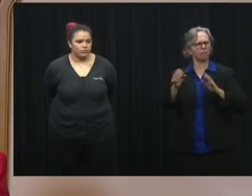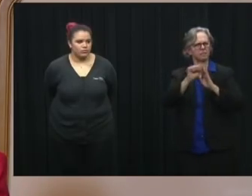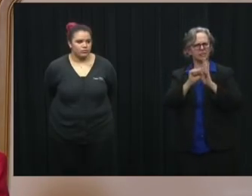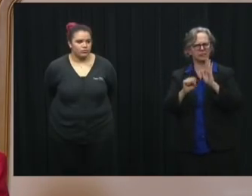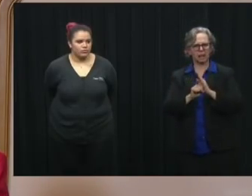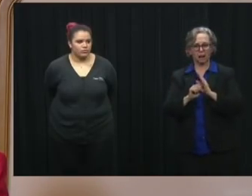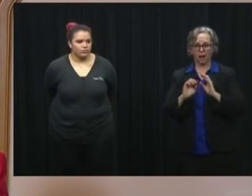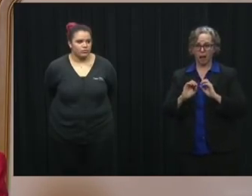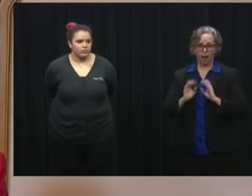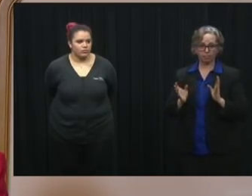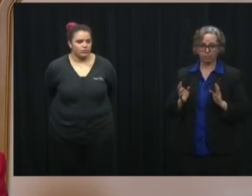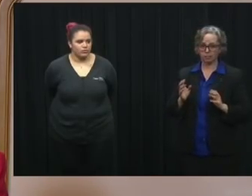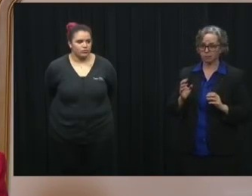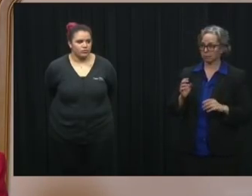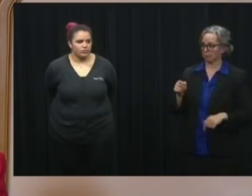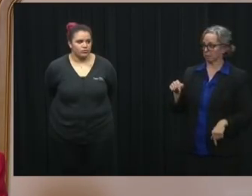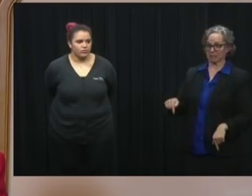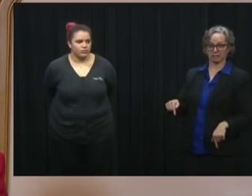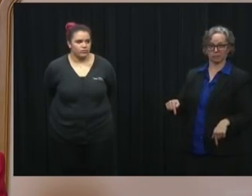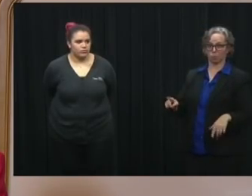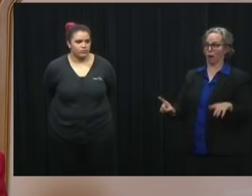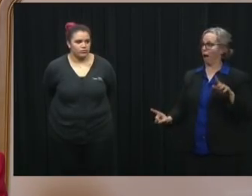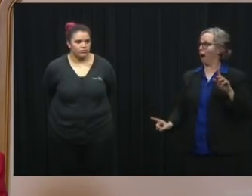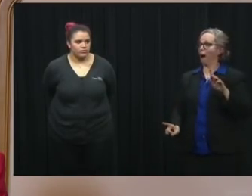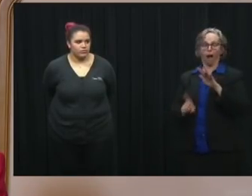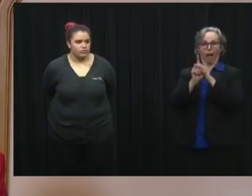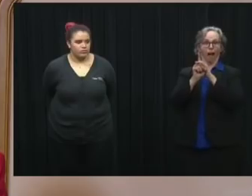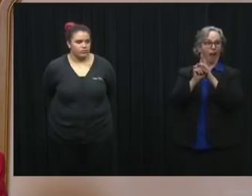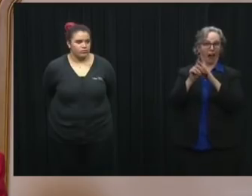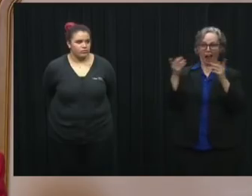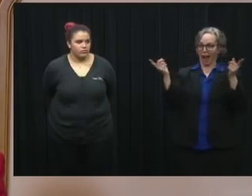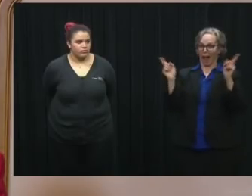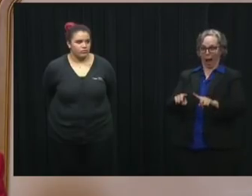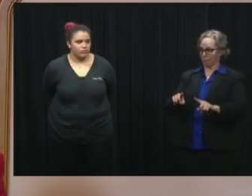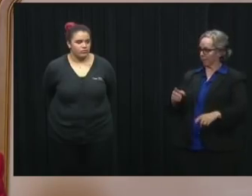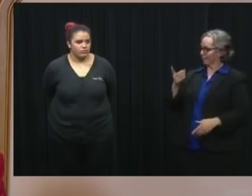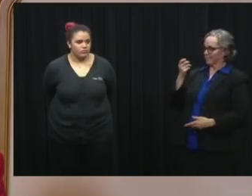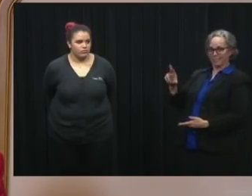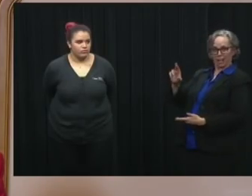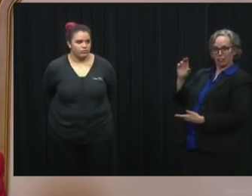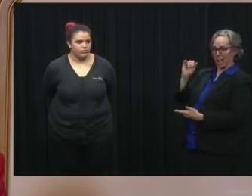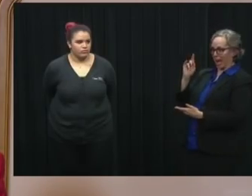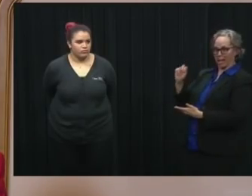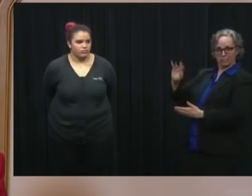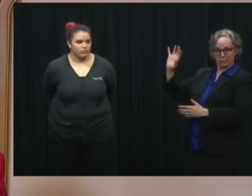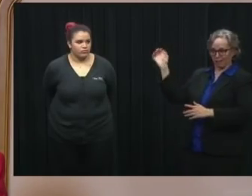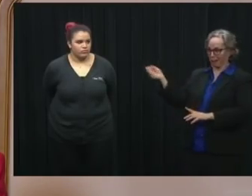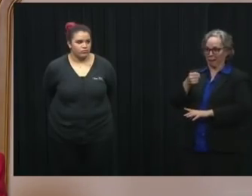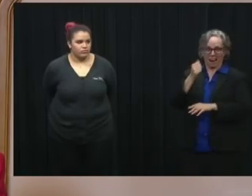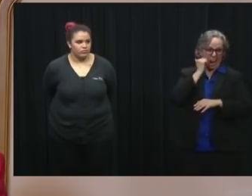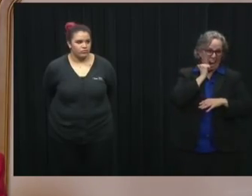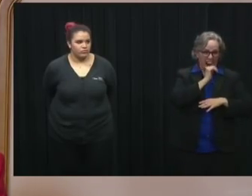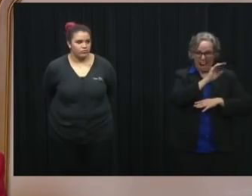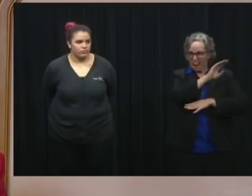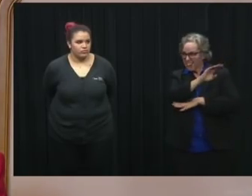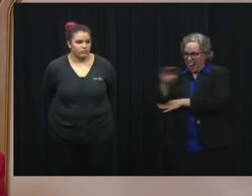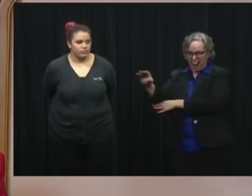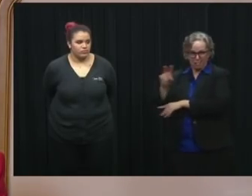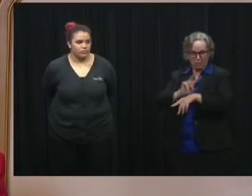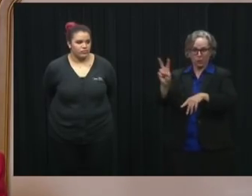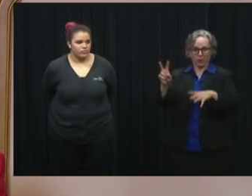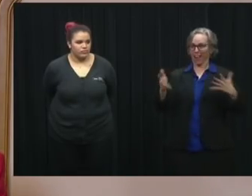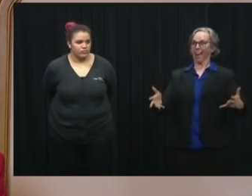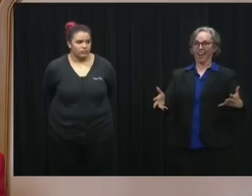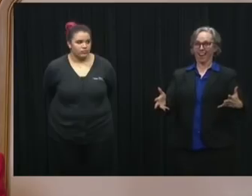with this and that Dr. Acton was going to be on TV every day at 2 o'clock. But that was my focus on